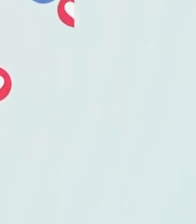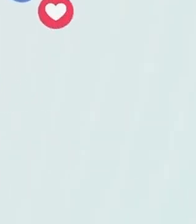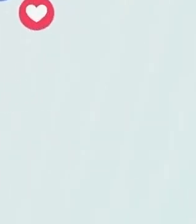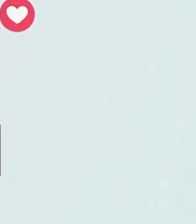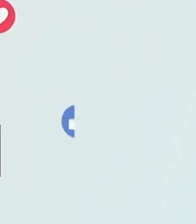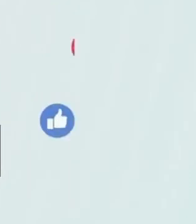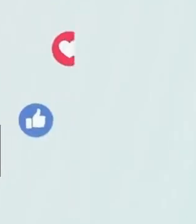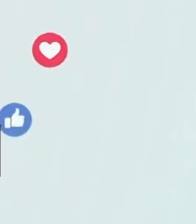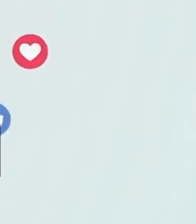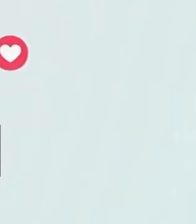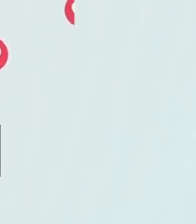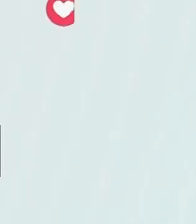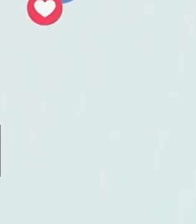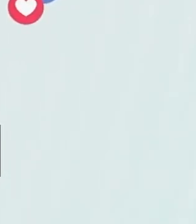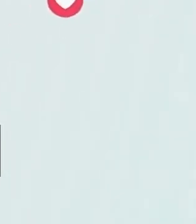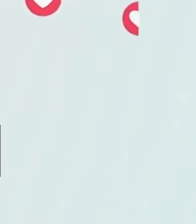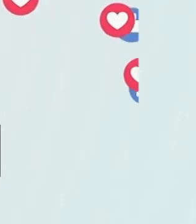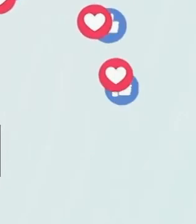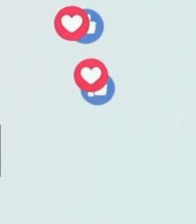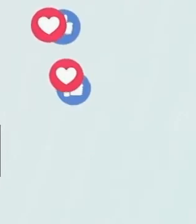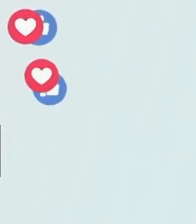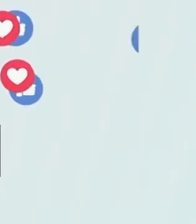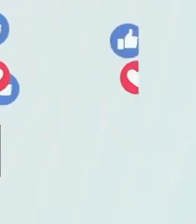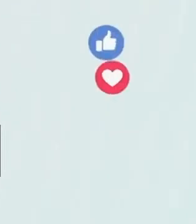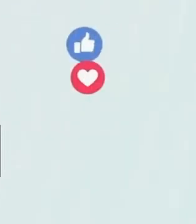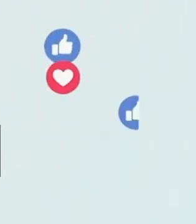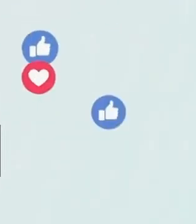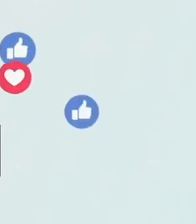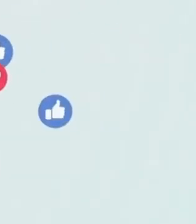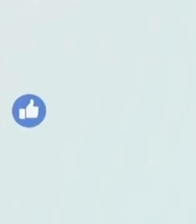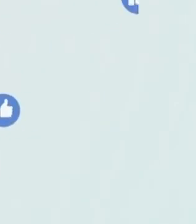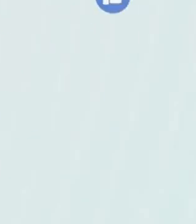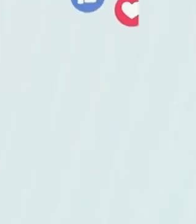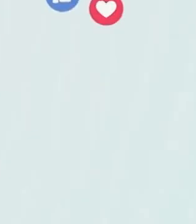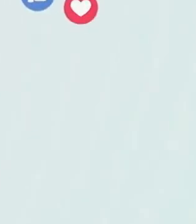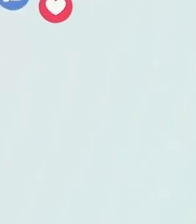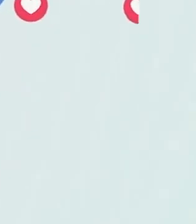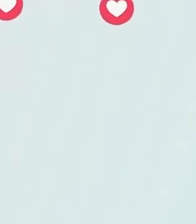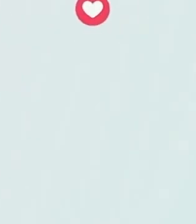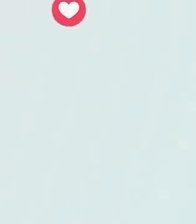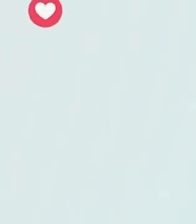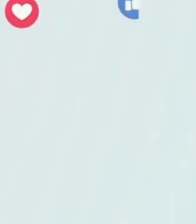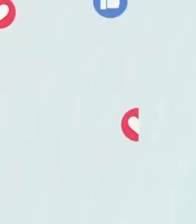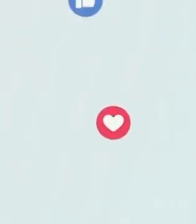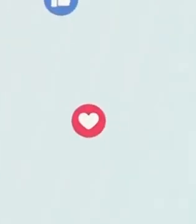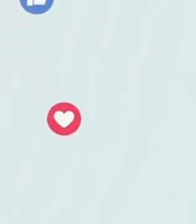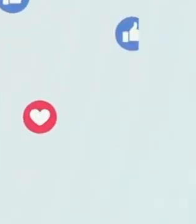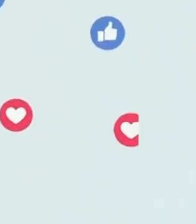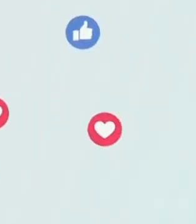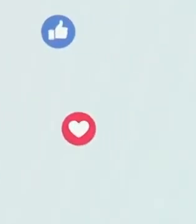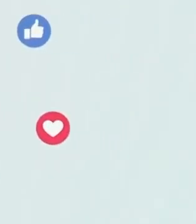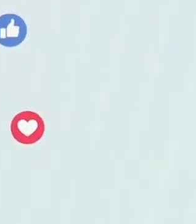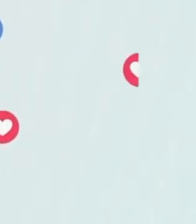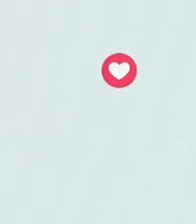activism of young people are making a difference and moving our world closer to the values and vision of the United Nations Charter.